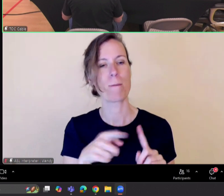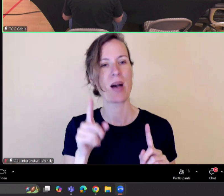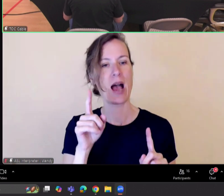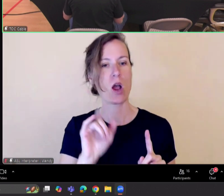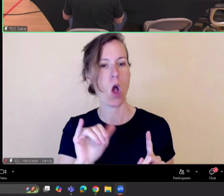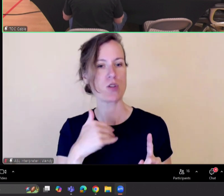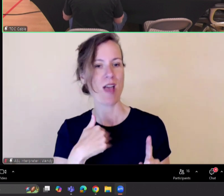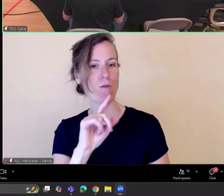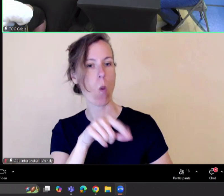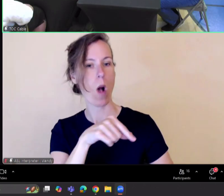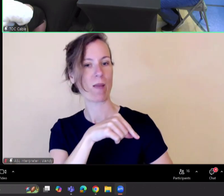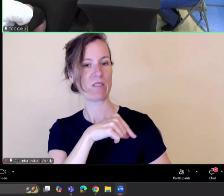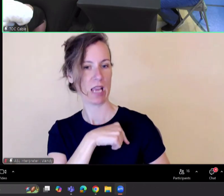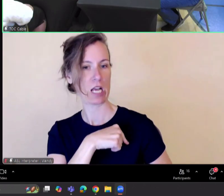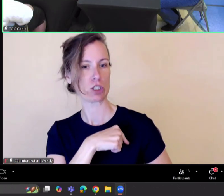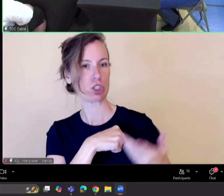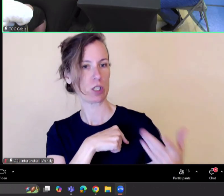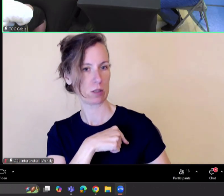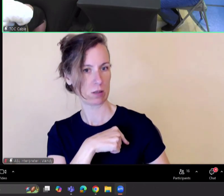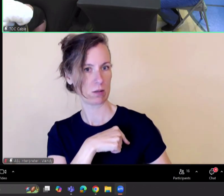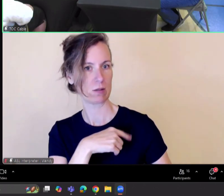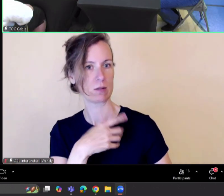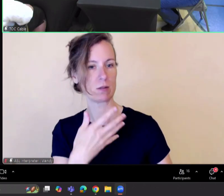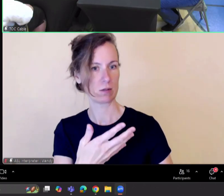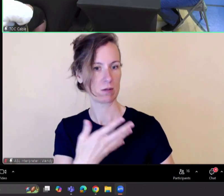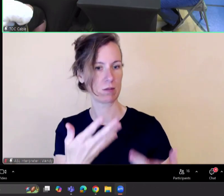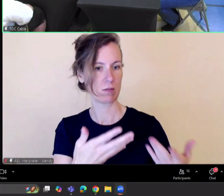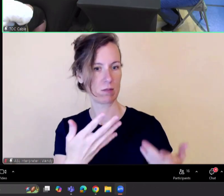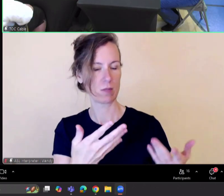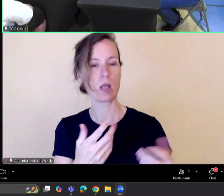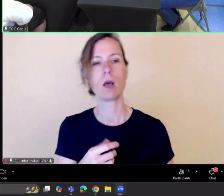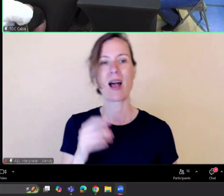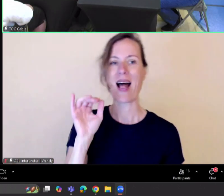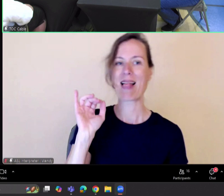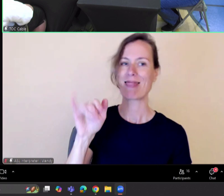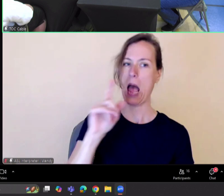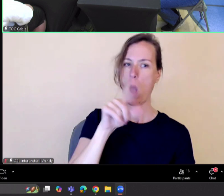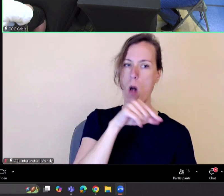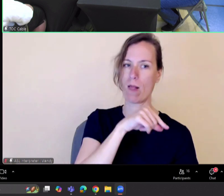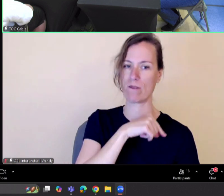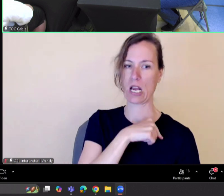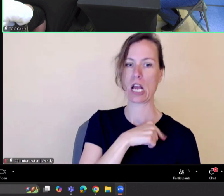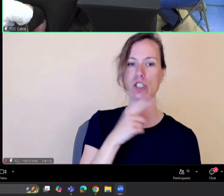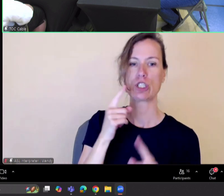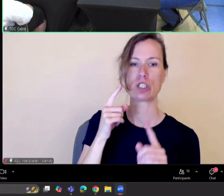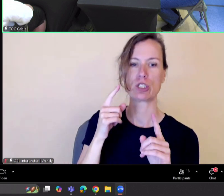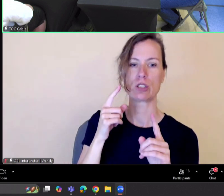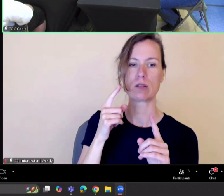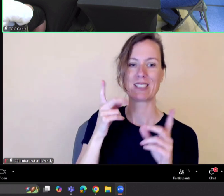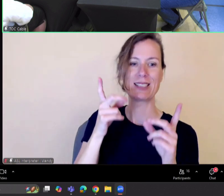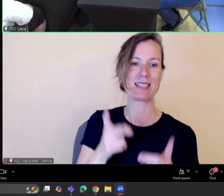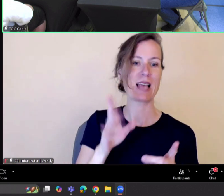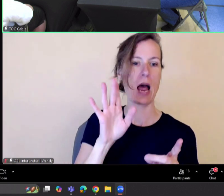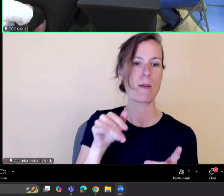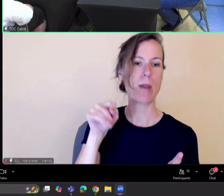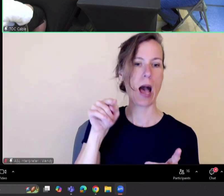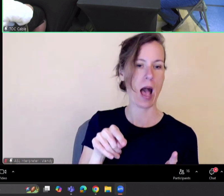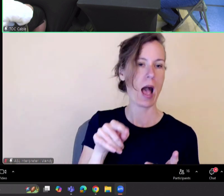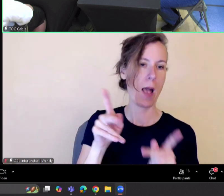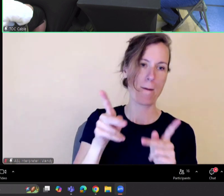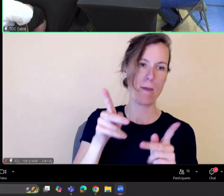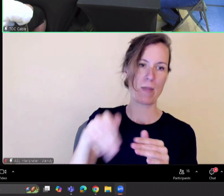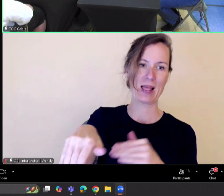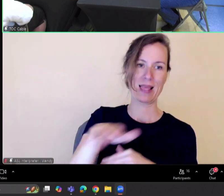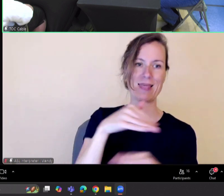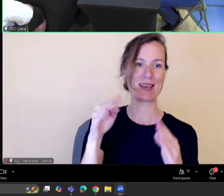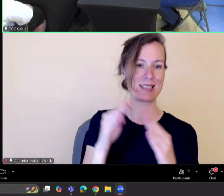specific qualification is determined by the individual town, right? The letter of the law is you stop,